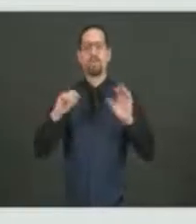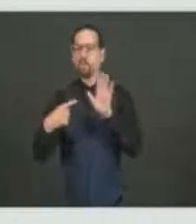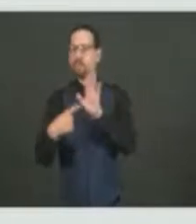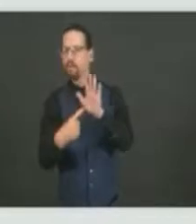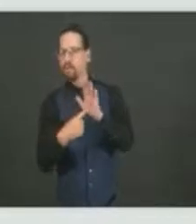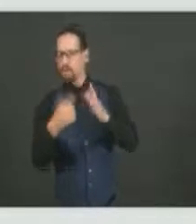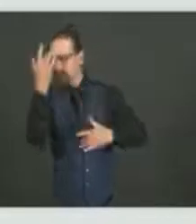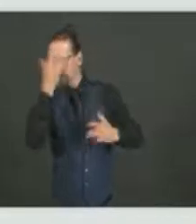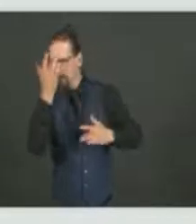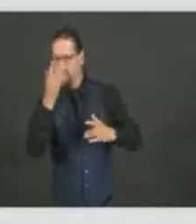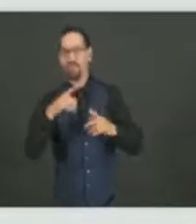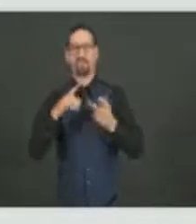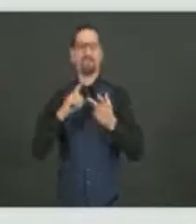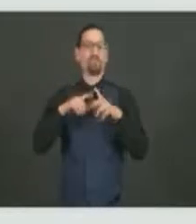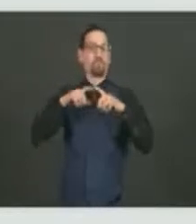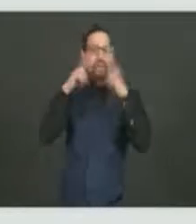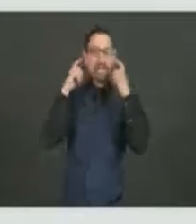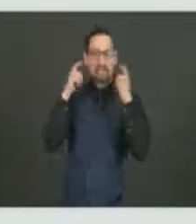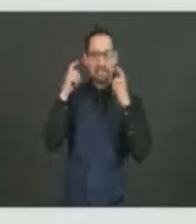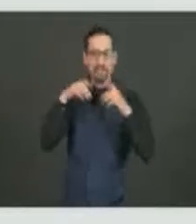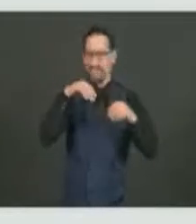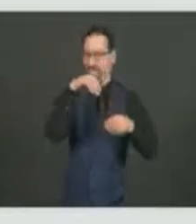mask wearing, etc.